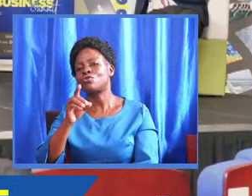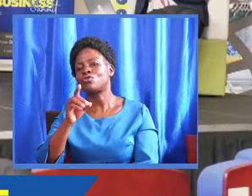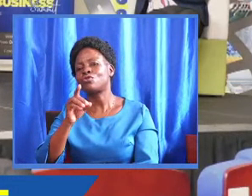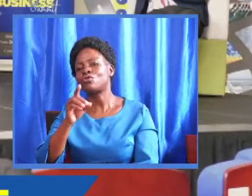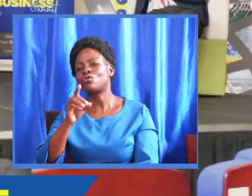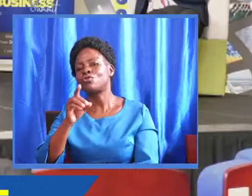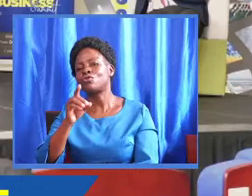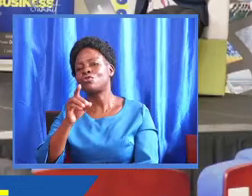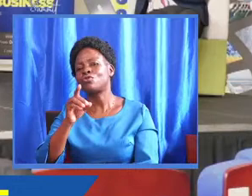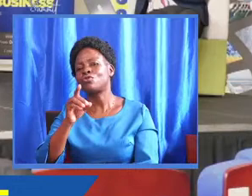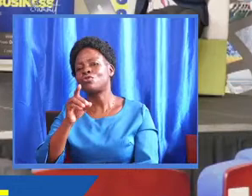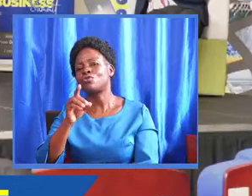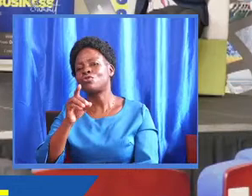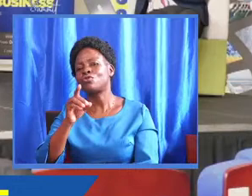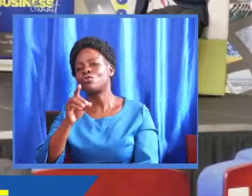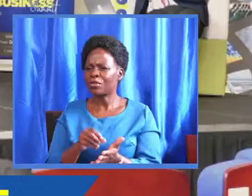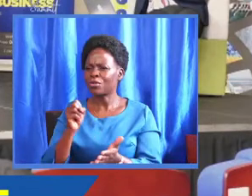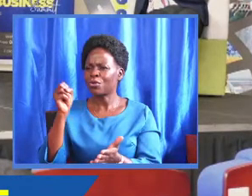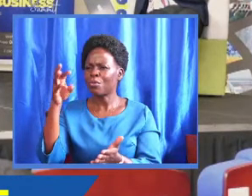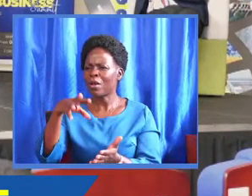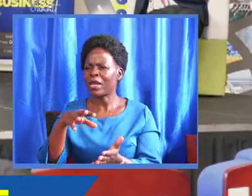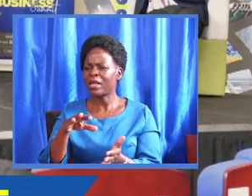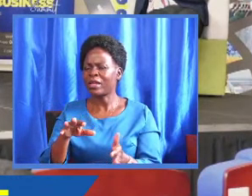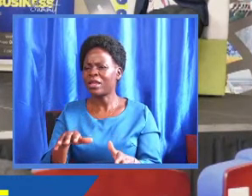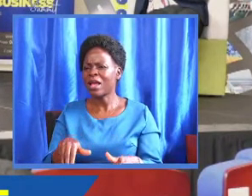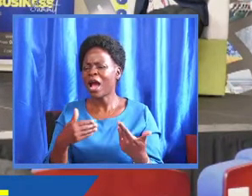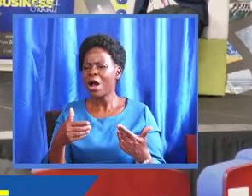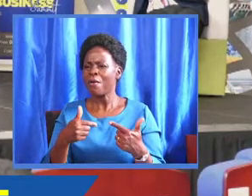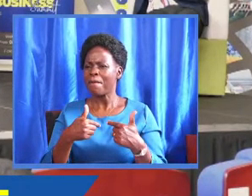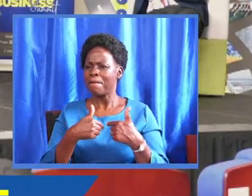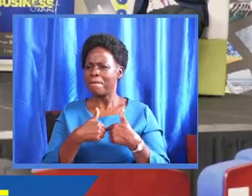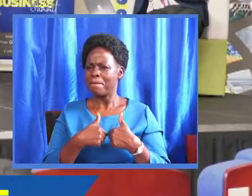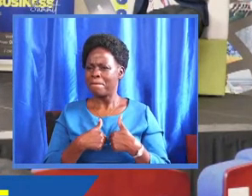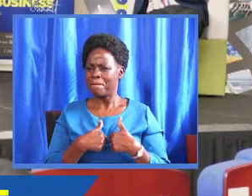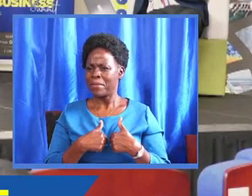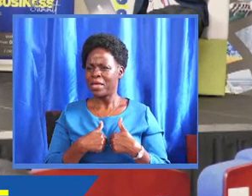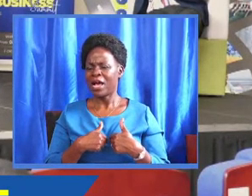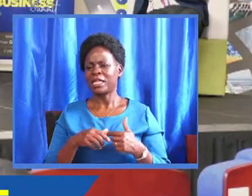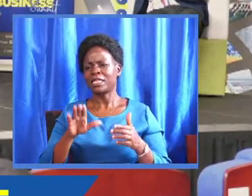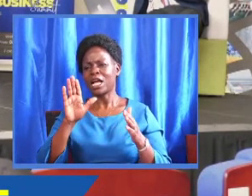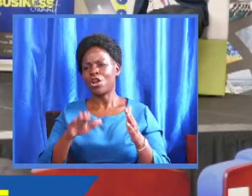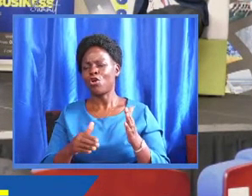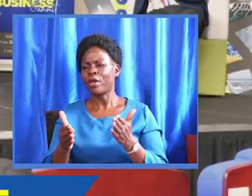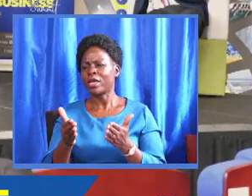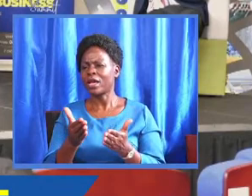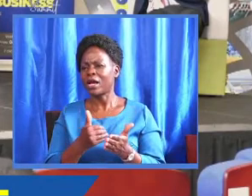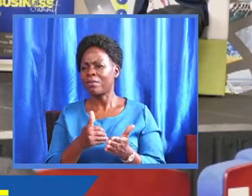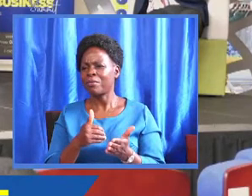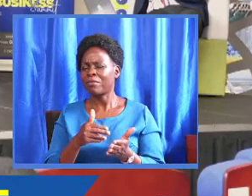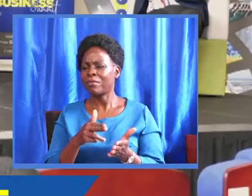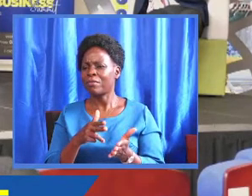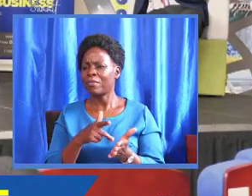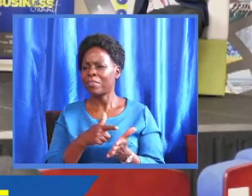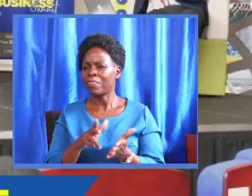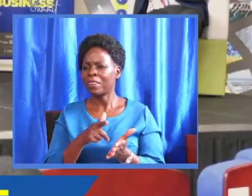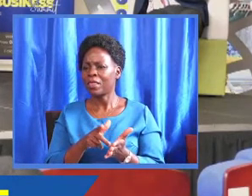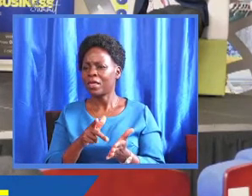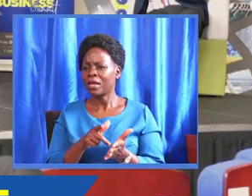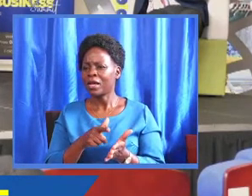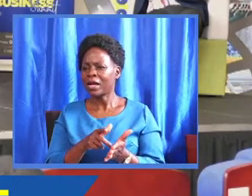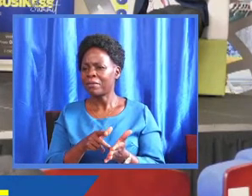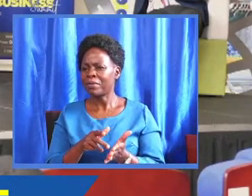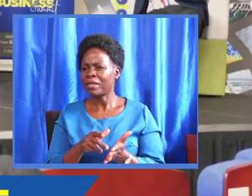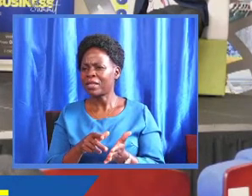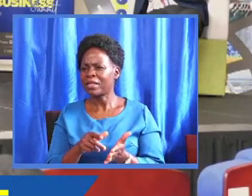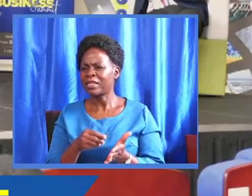Subil, kindly throw more light on how me as a low-income earner can pay for a condominium, yet they